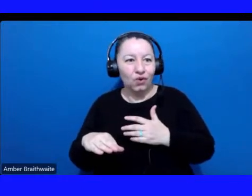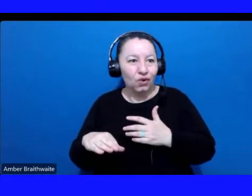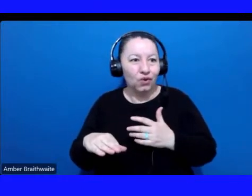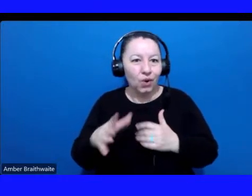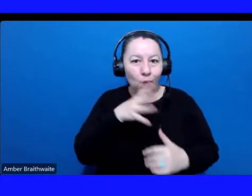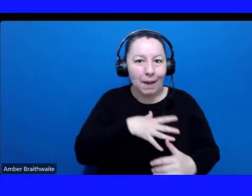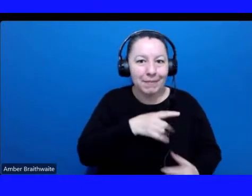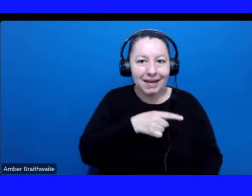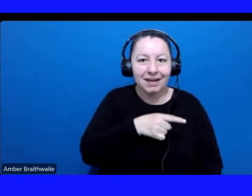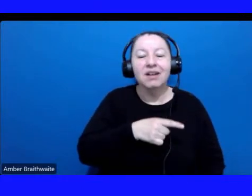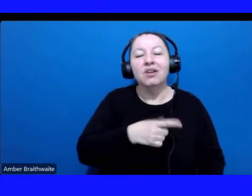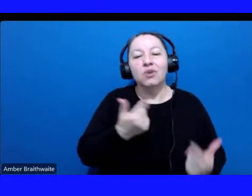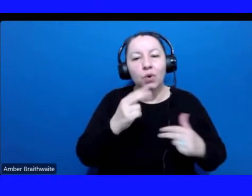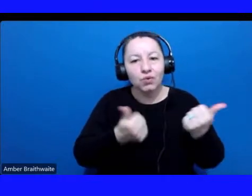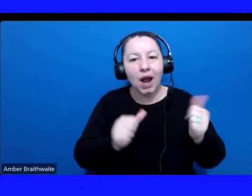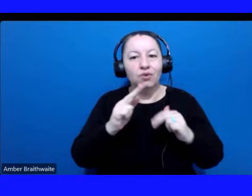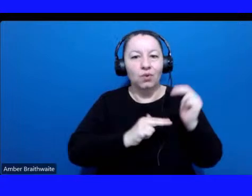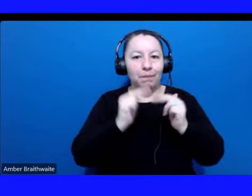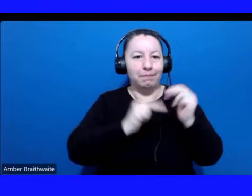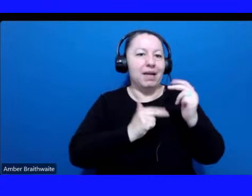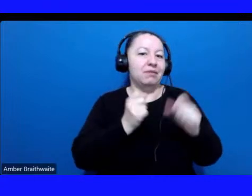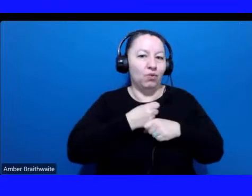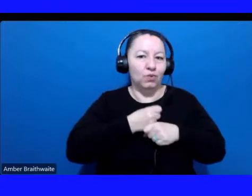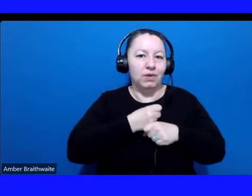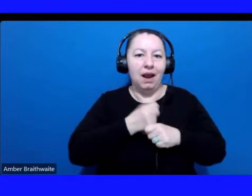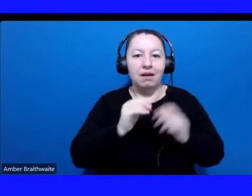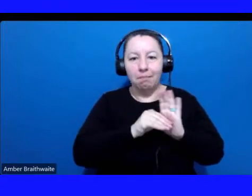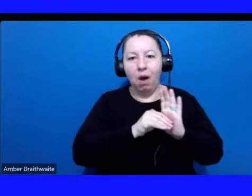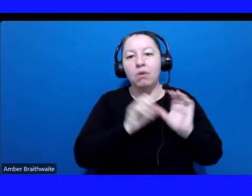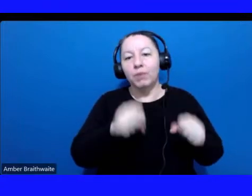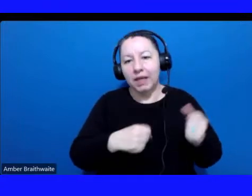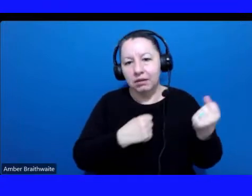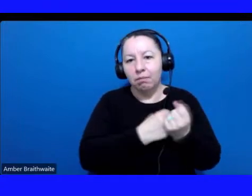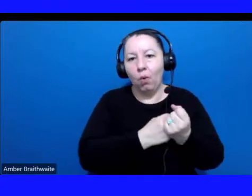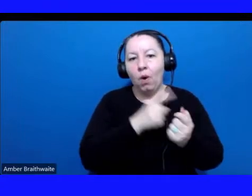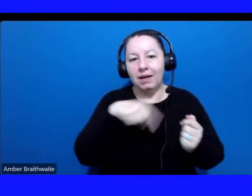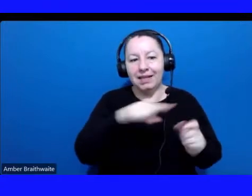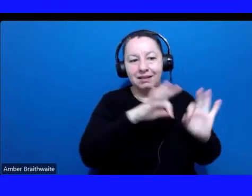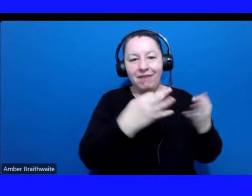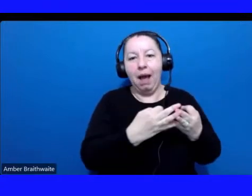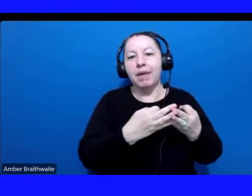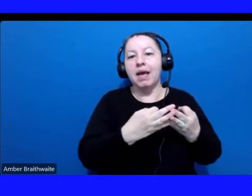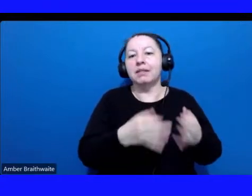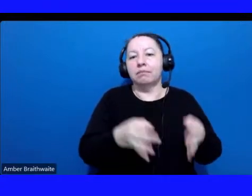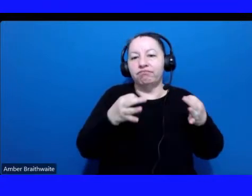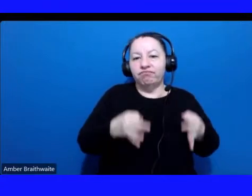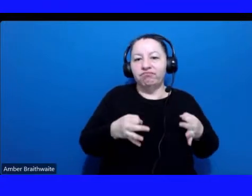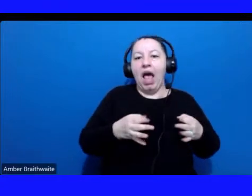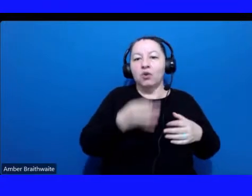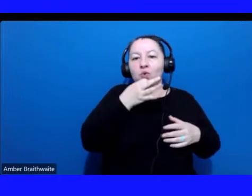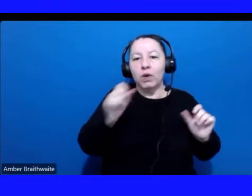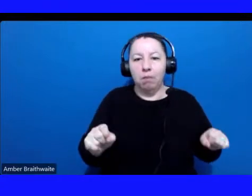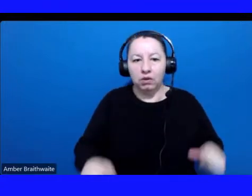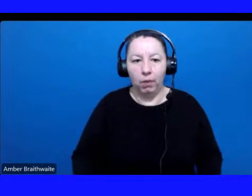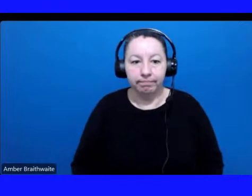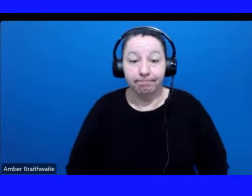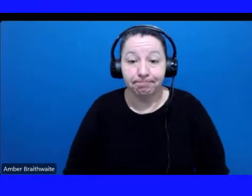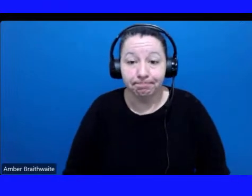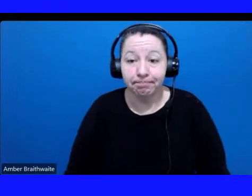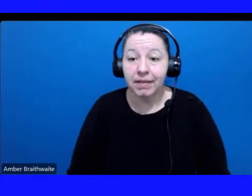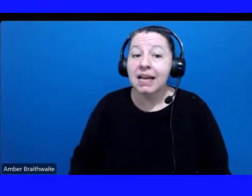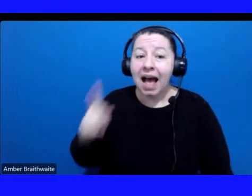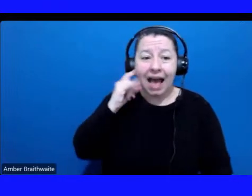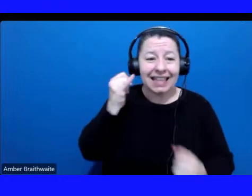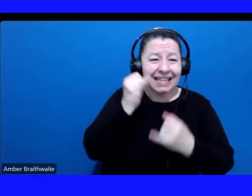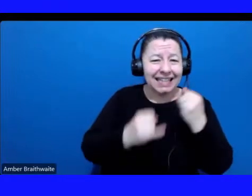work, huge national implications, just yeoman's work. Amazing job, amazing team that you